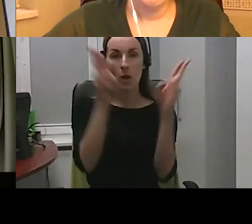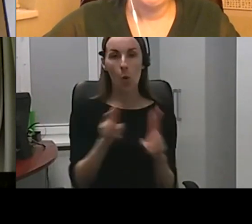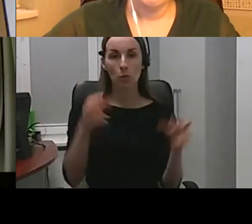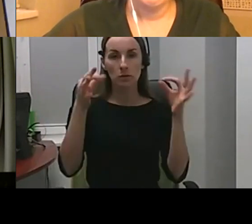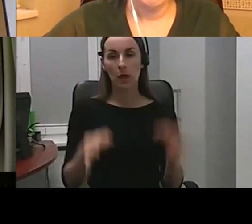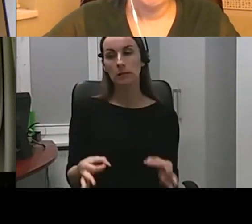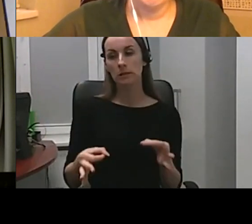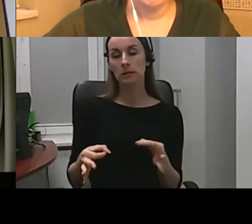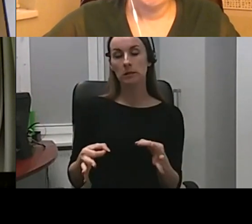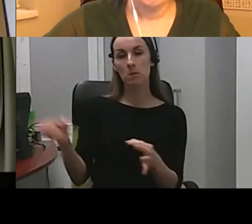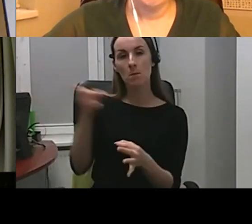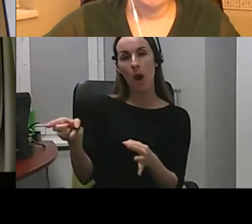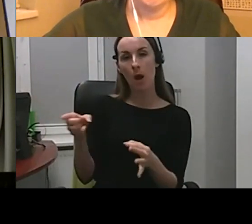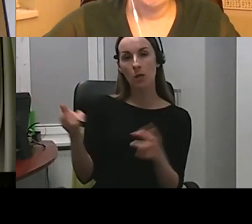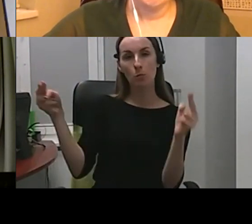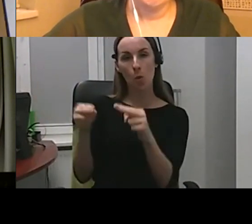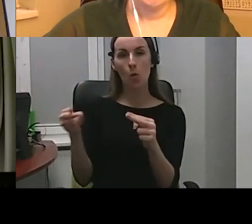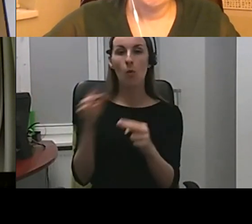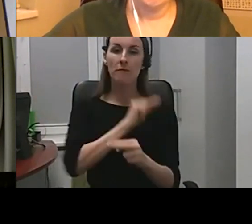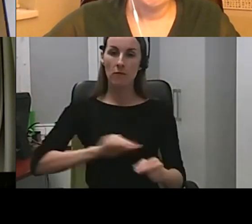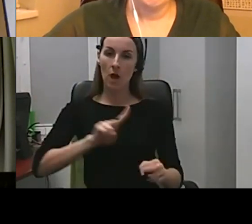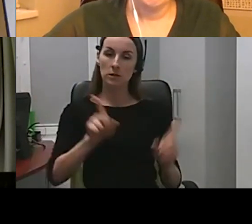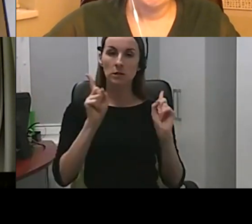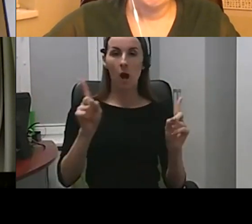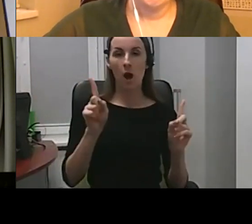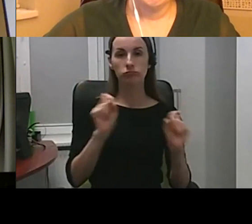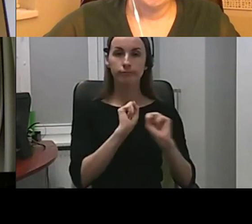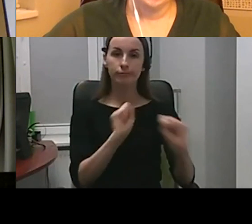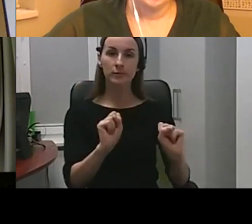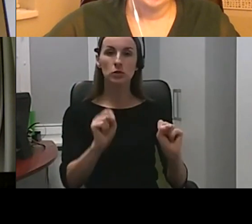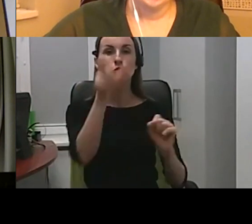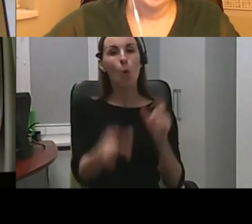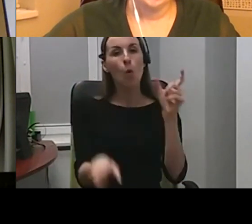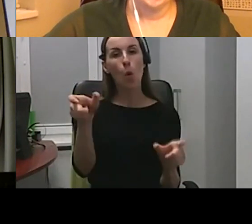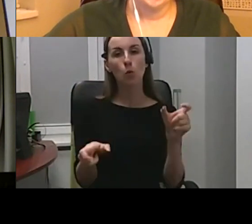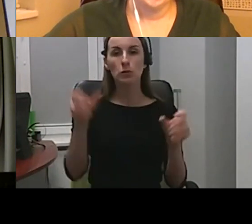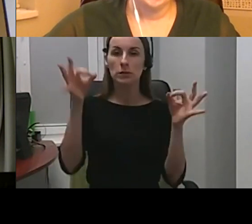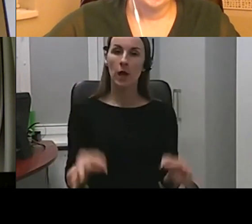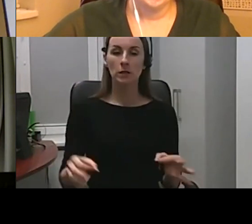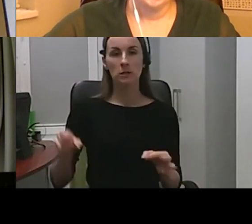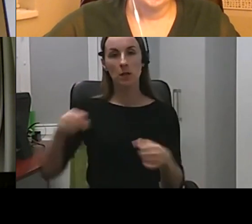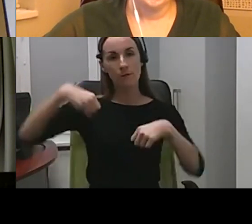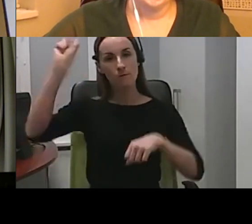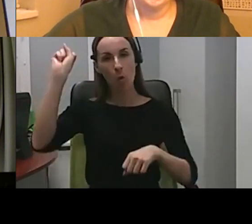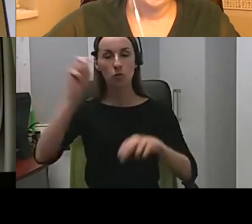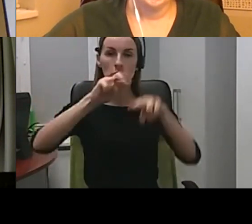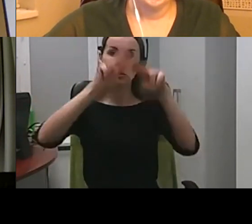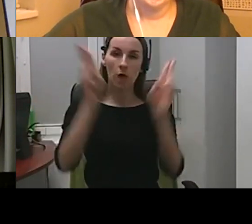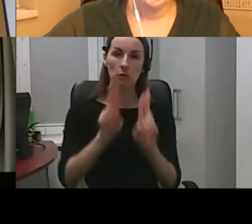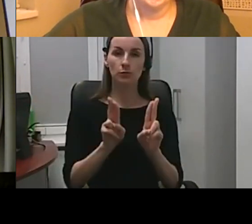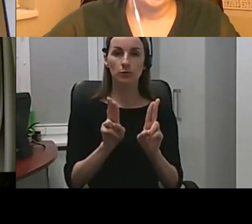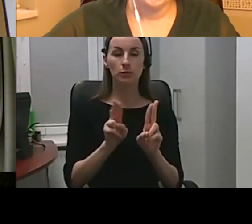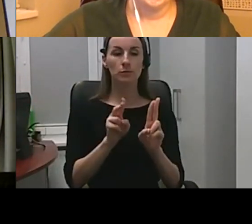do, international mechanisms would be much more effective. And yet, we